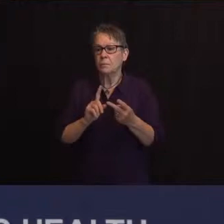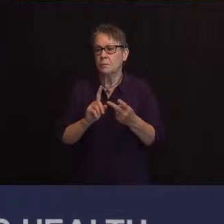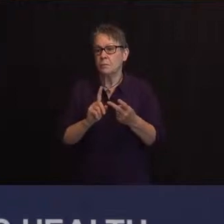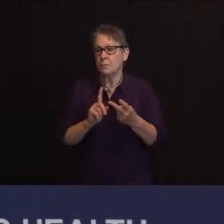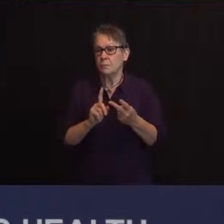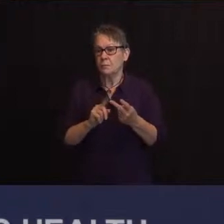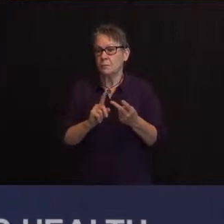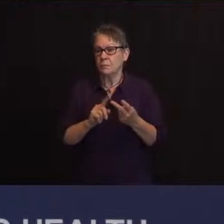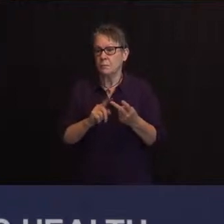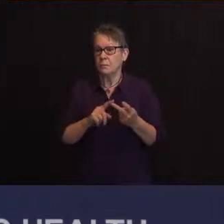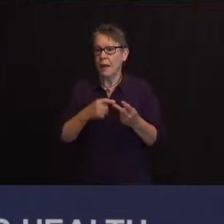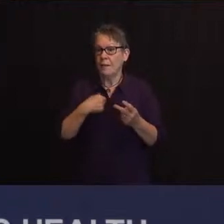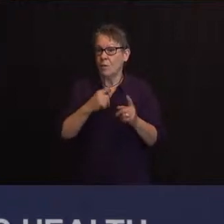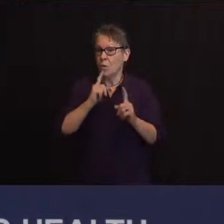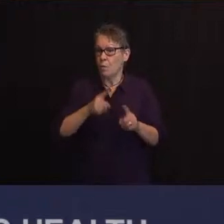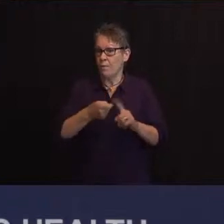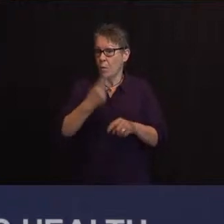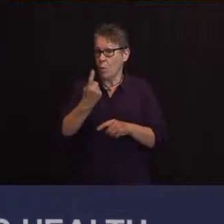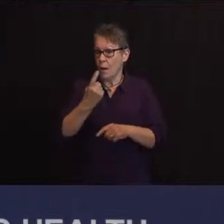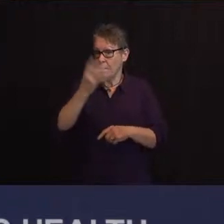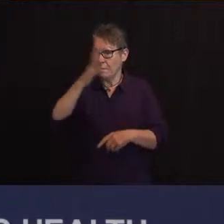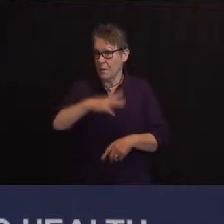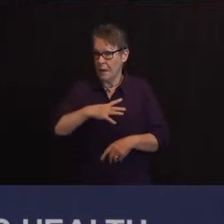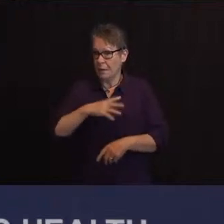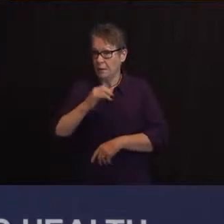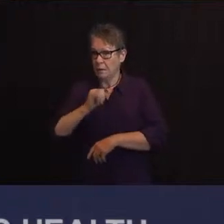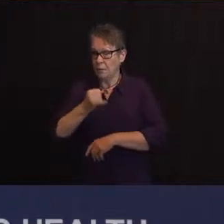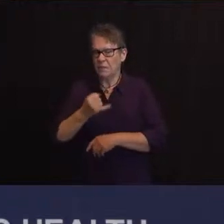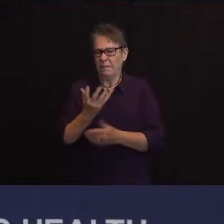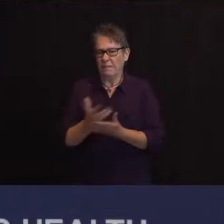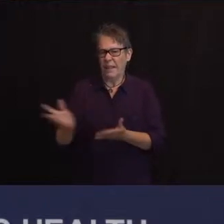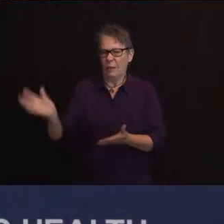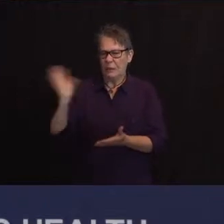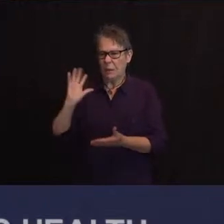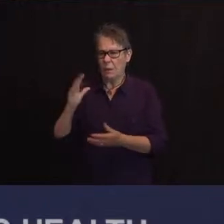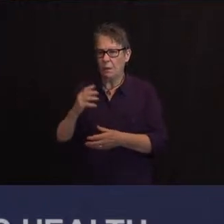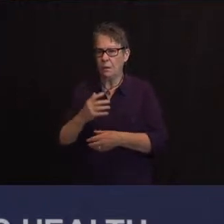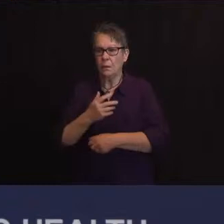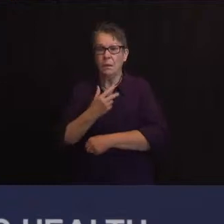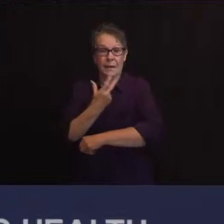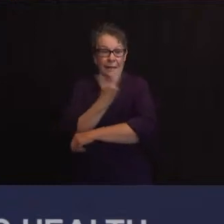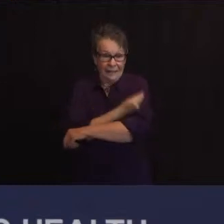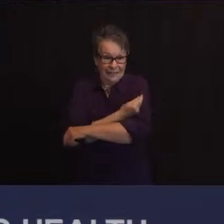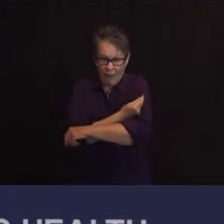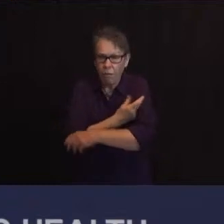weeks ago, then wound up getting COVID. Now he's in the ICU.